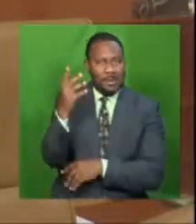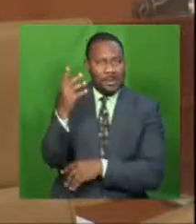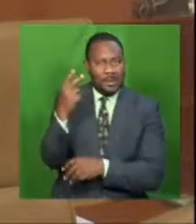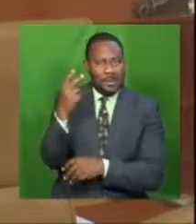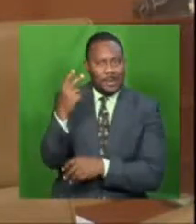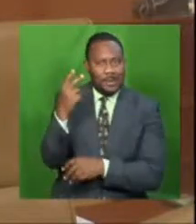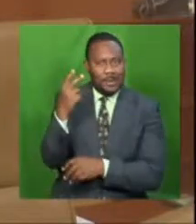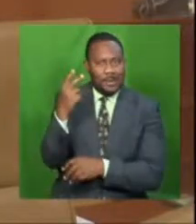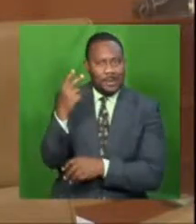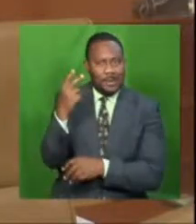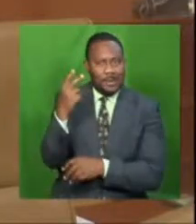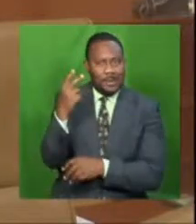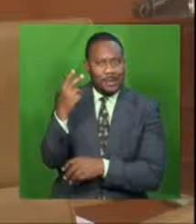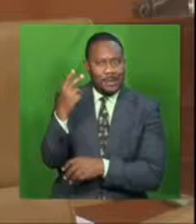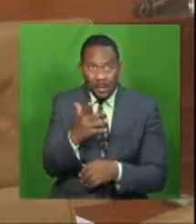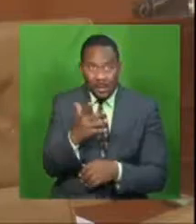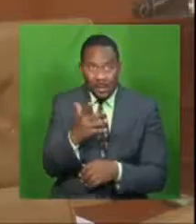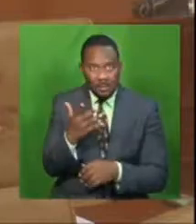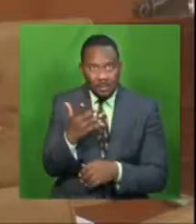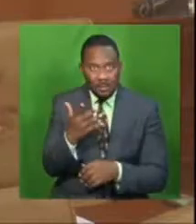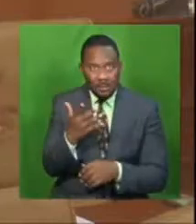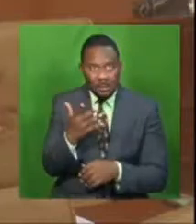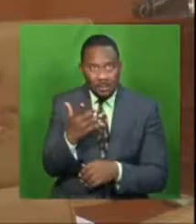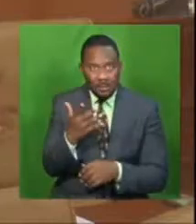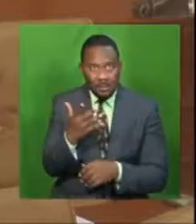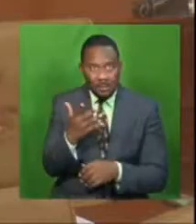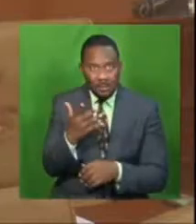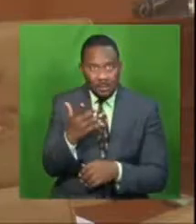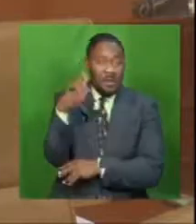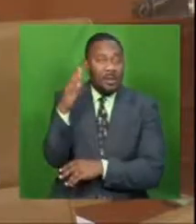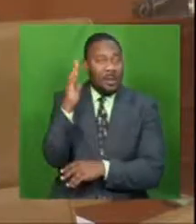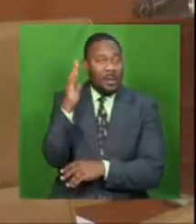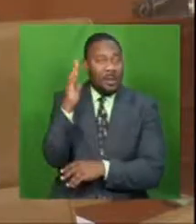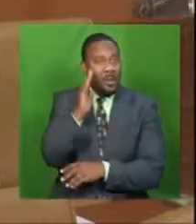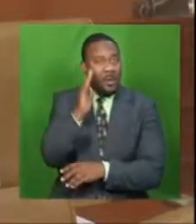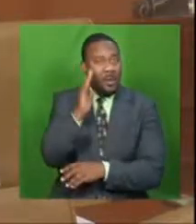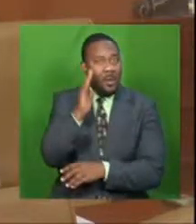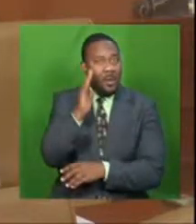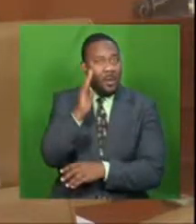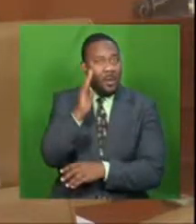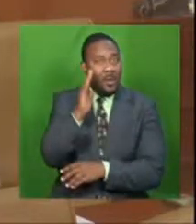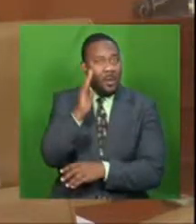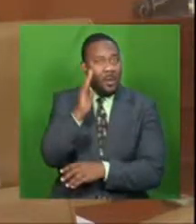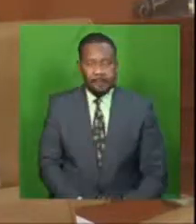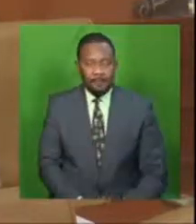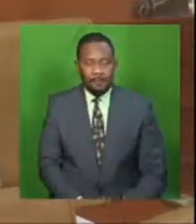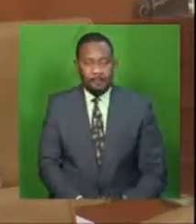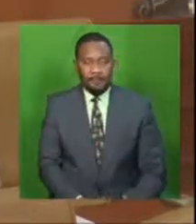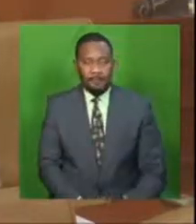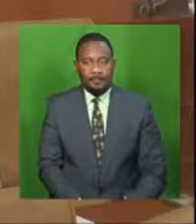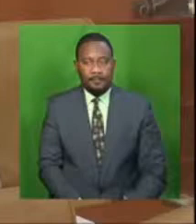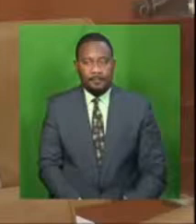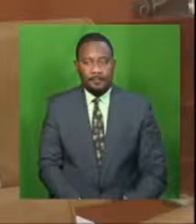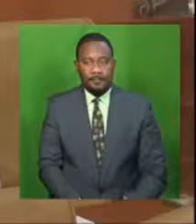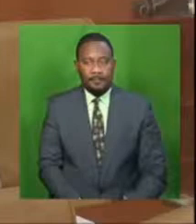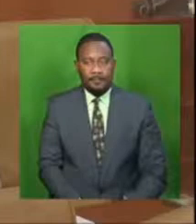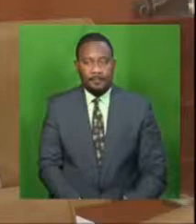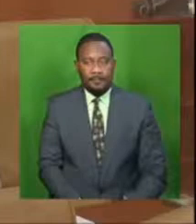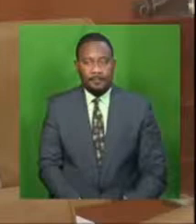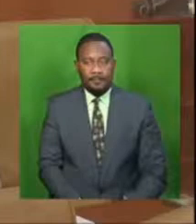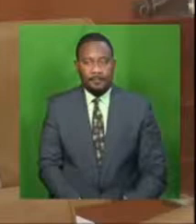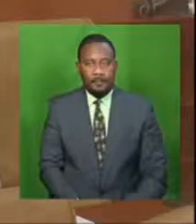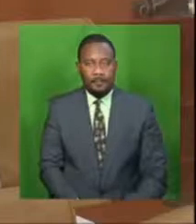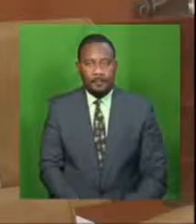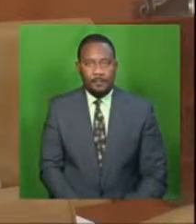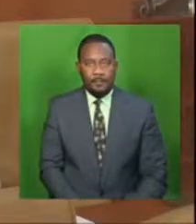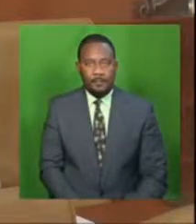lucky and there's drought, we might lose a number of the plants that are being planted out there.